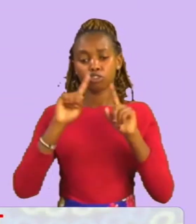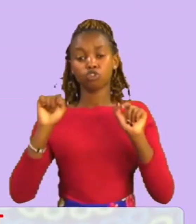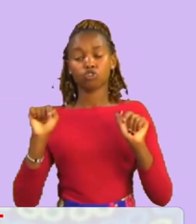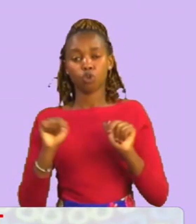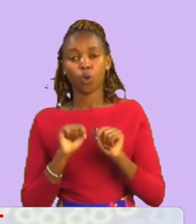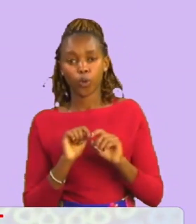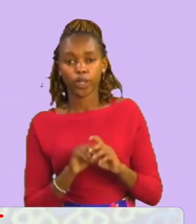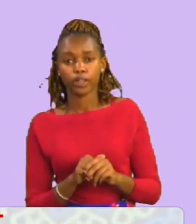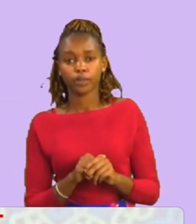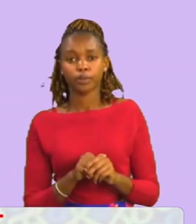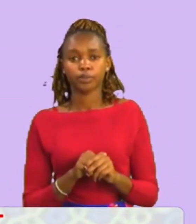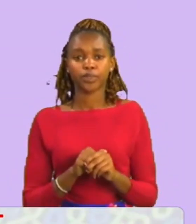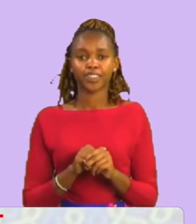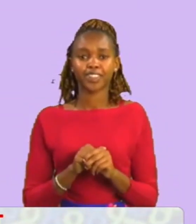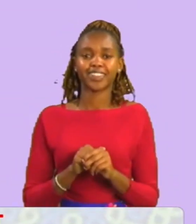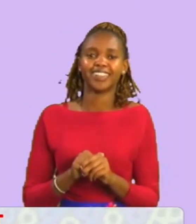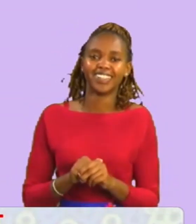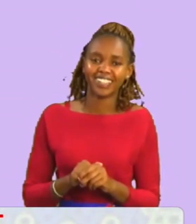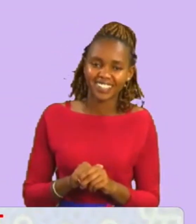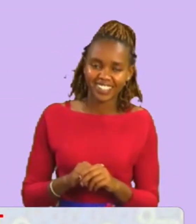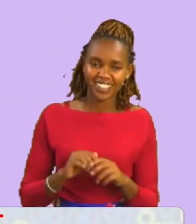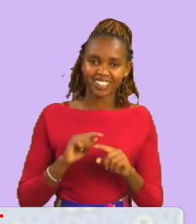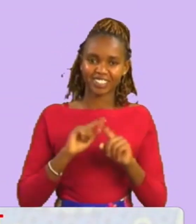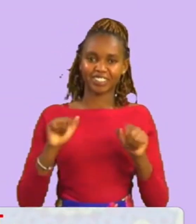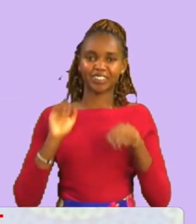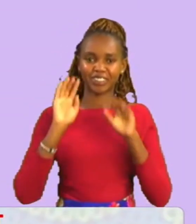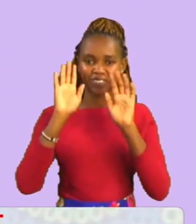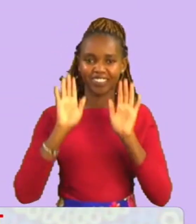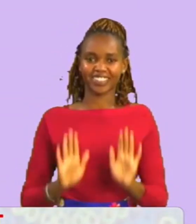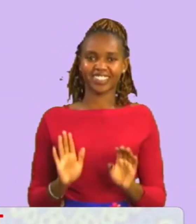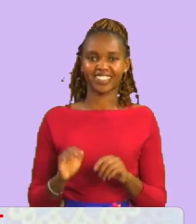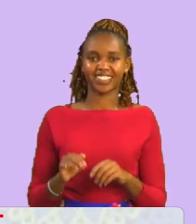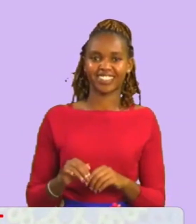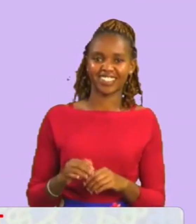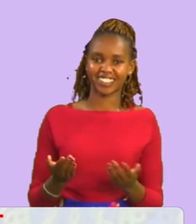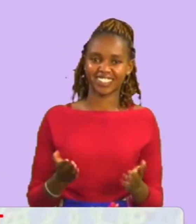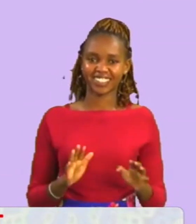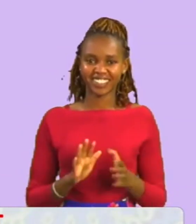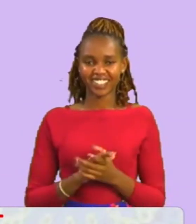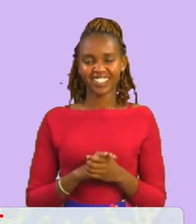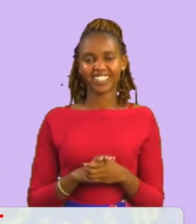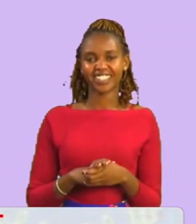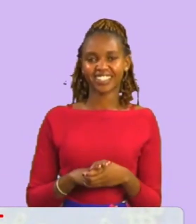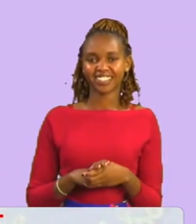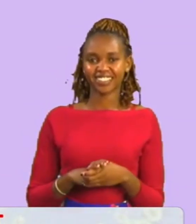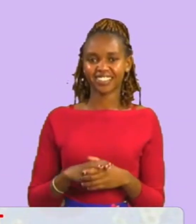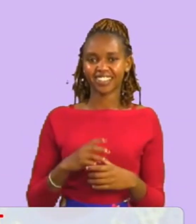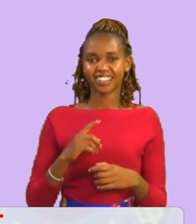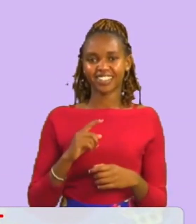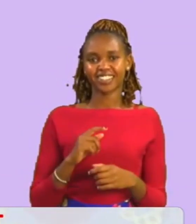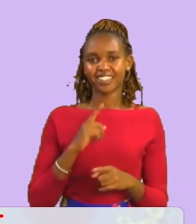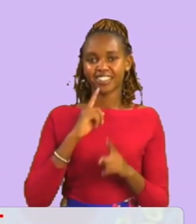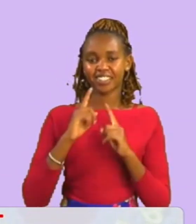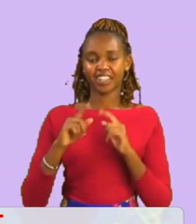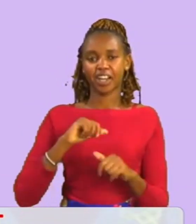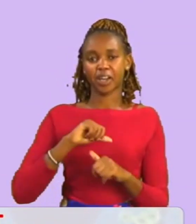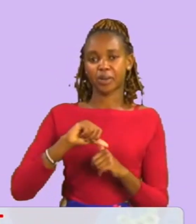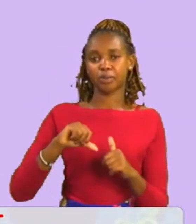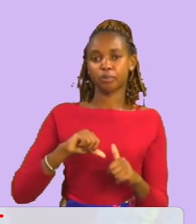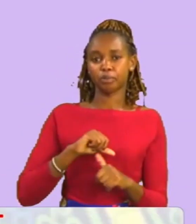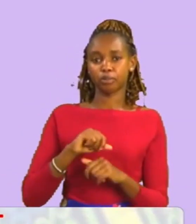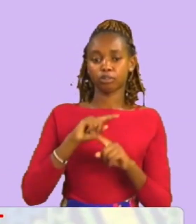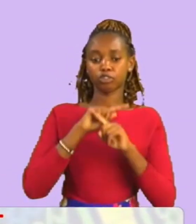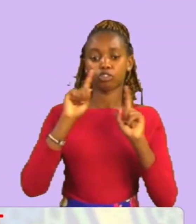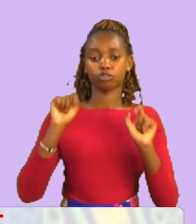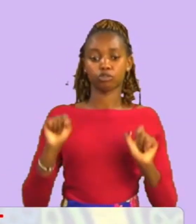sawa? Atuseme chora saba, chora vitu za maana wewe uuze pale nje mtu. Sawa? We're talking about pure art. So these